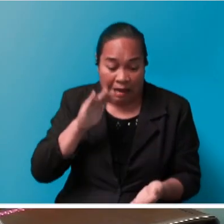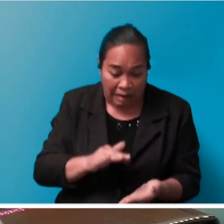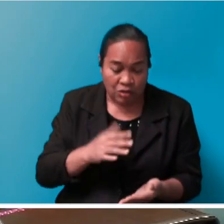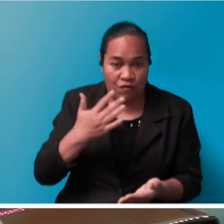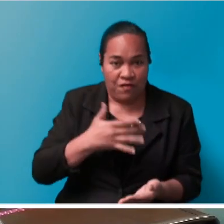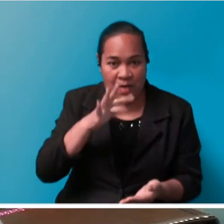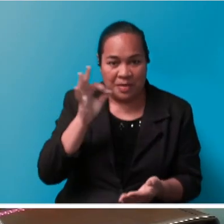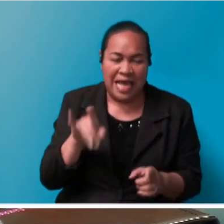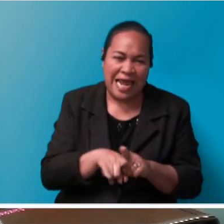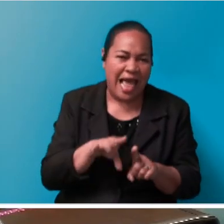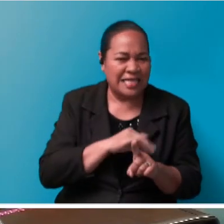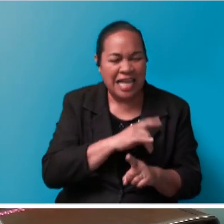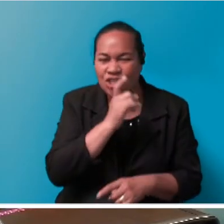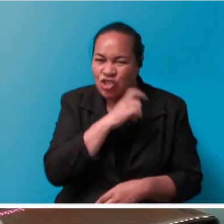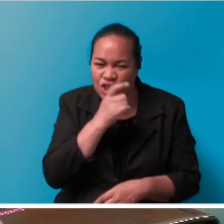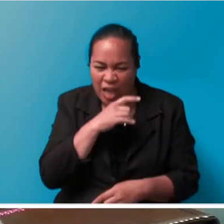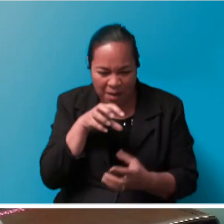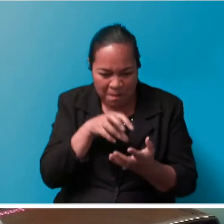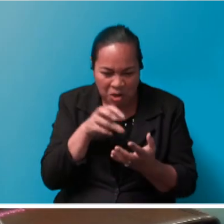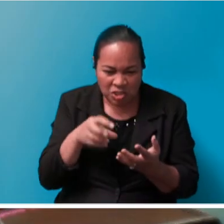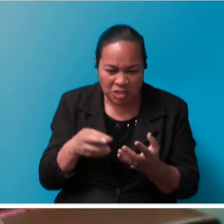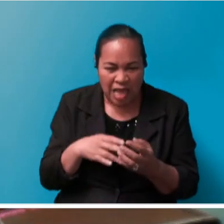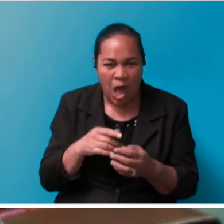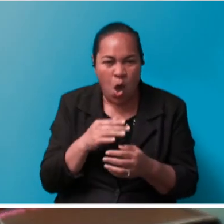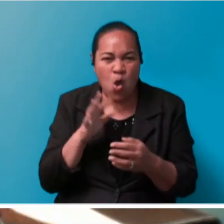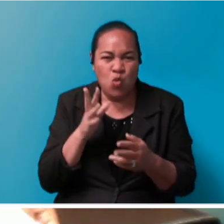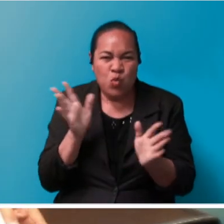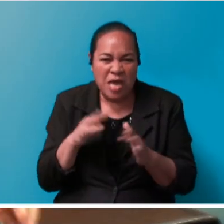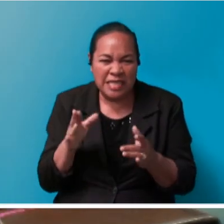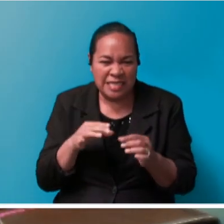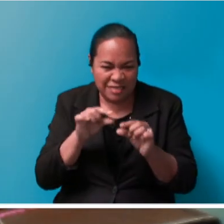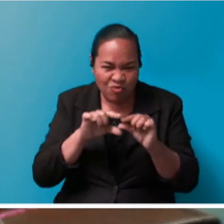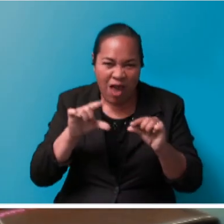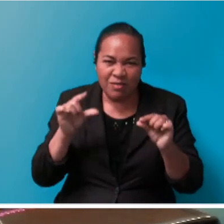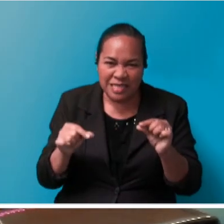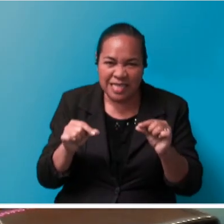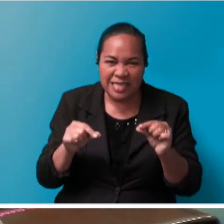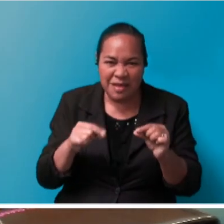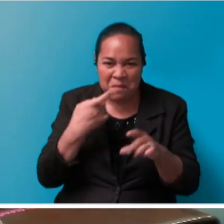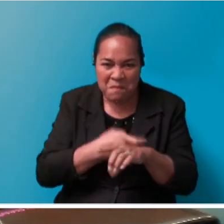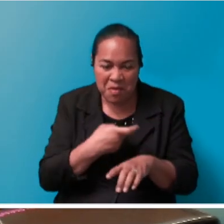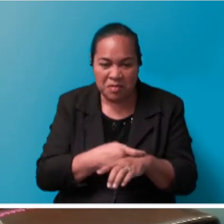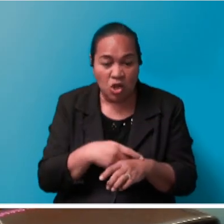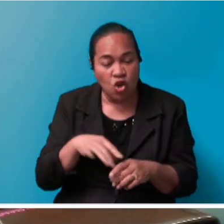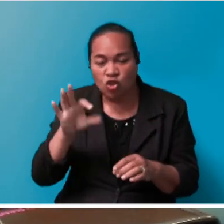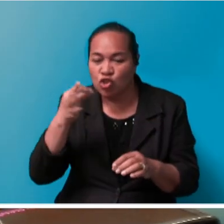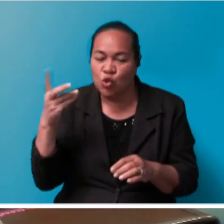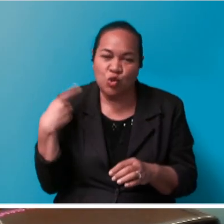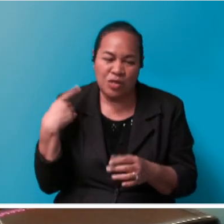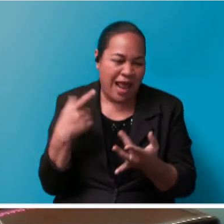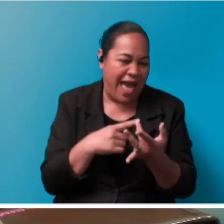on things like chicken portions, including wings, drumsticks, offals, zero duty on some of the other